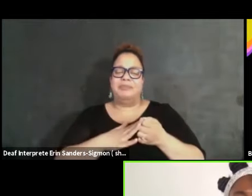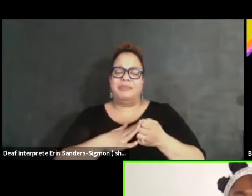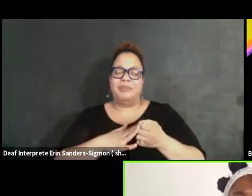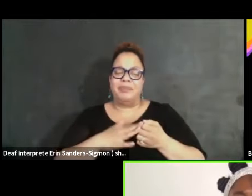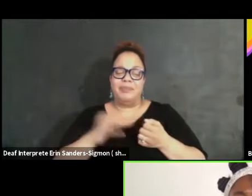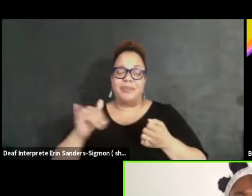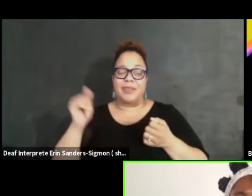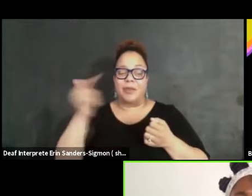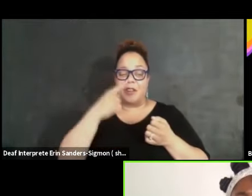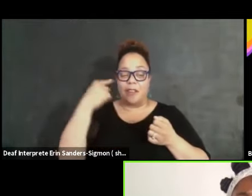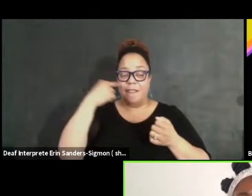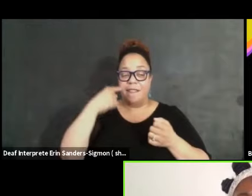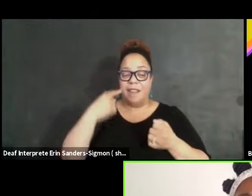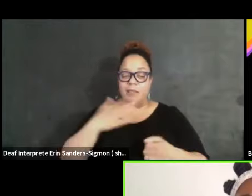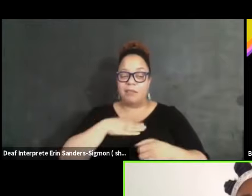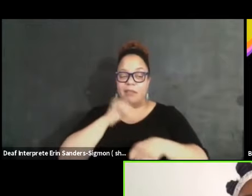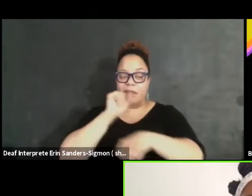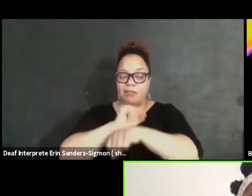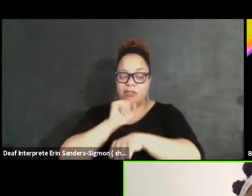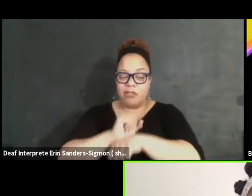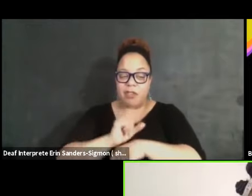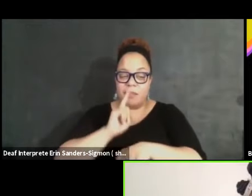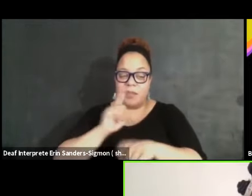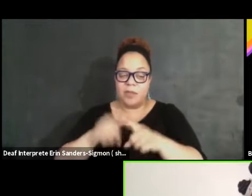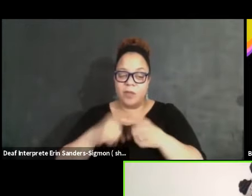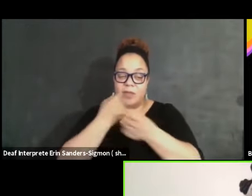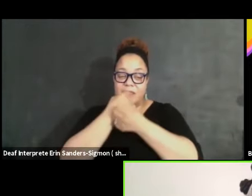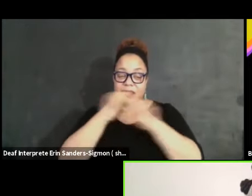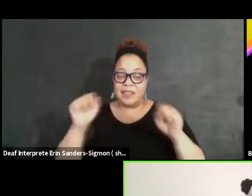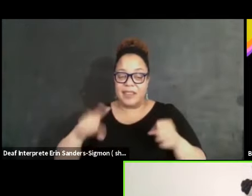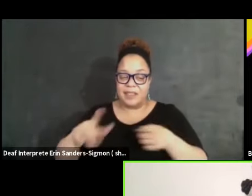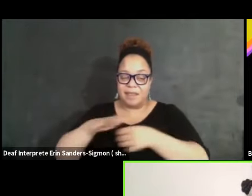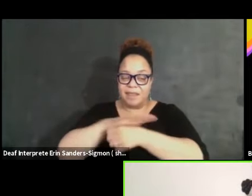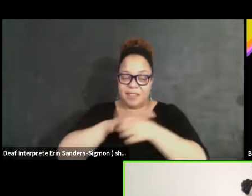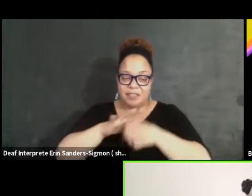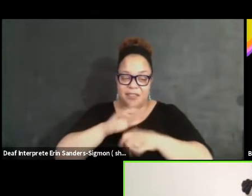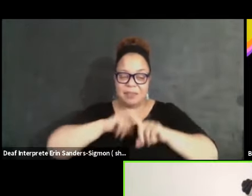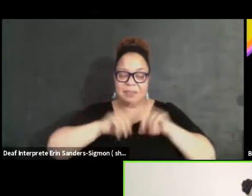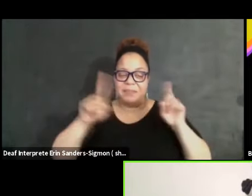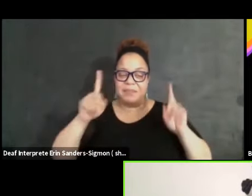safe. I hear the city say they don't need me,